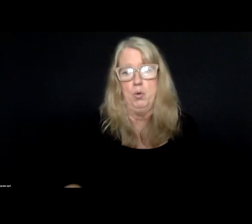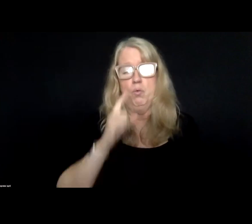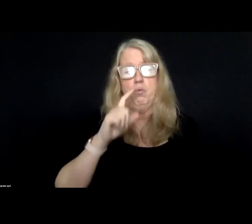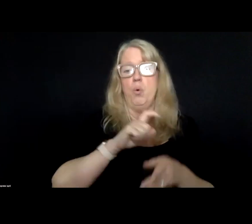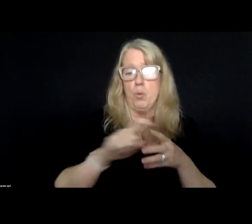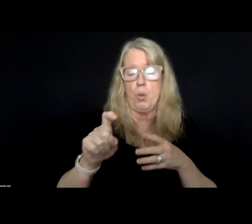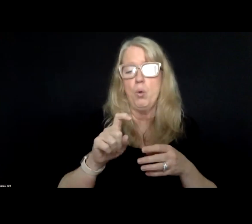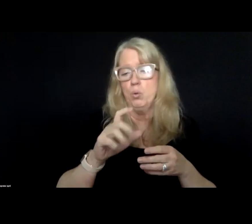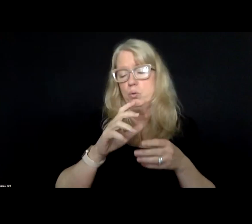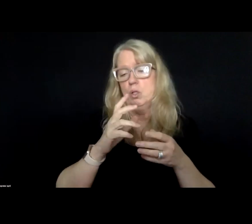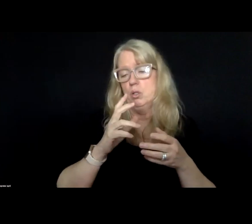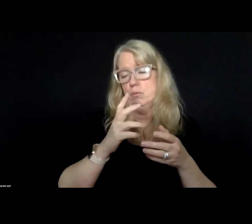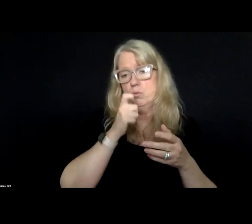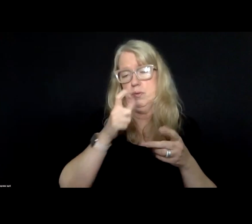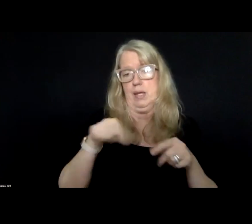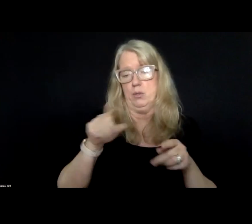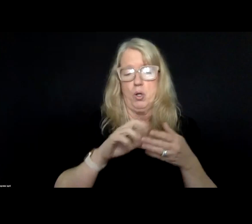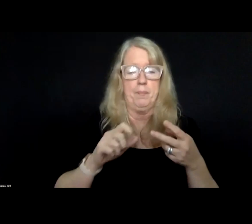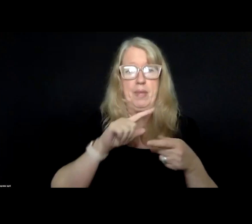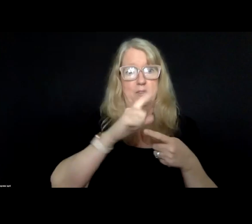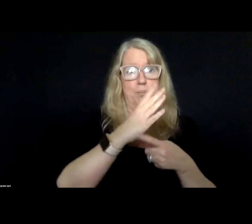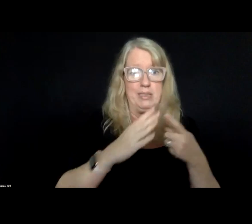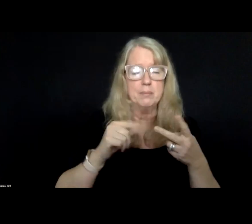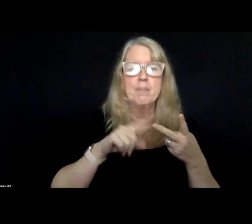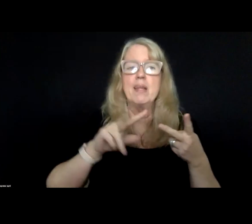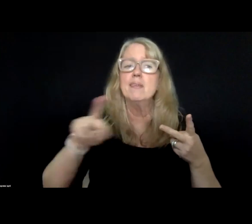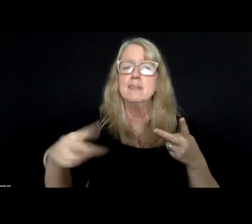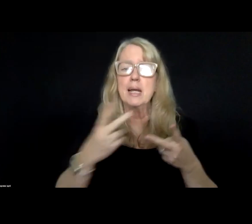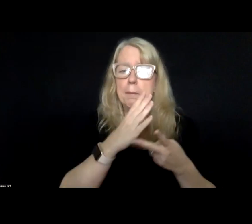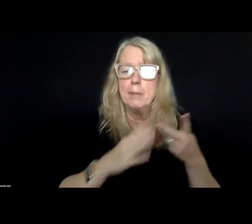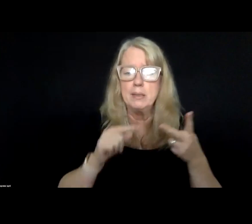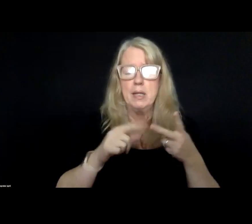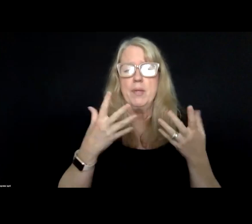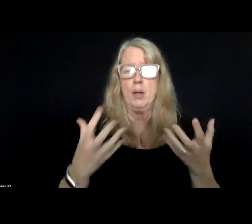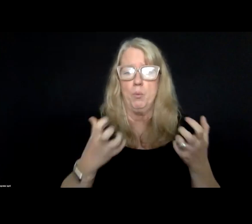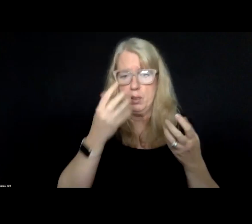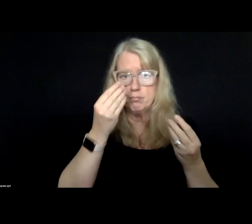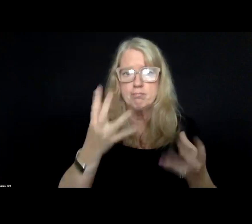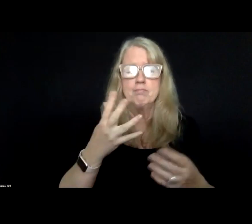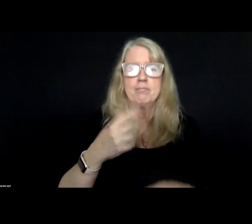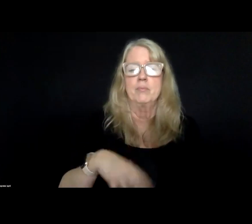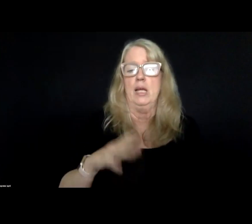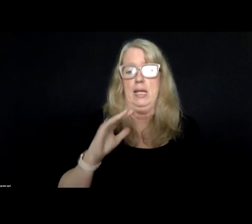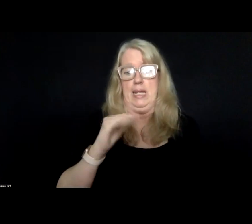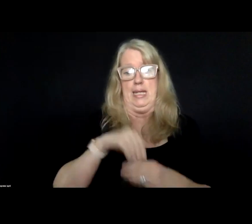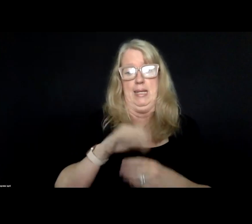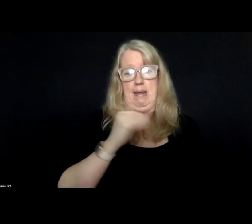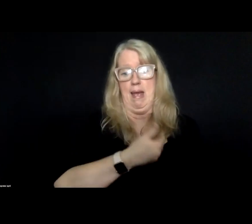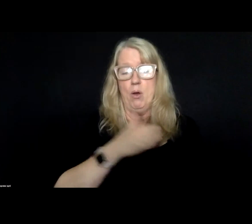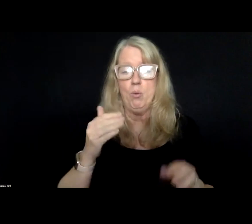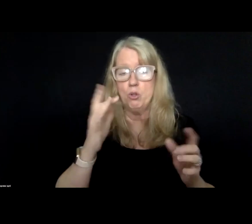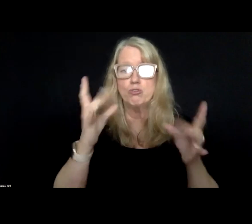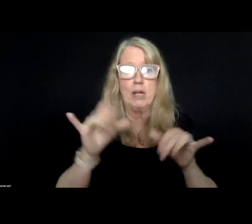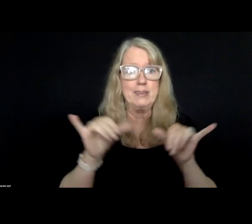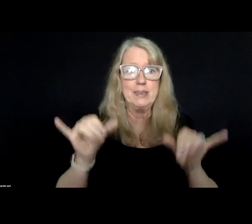for service. Second piece I want to just share is that within our crisis system, it is